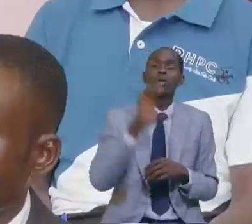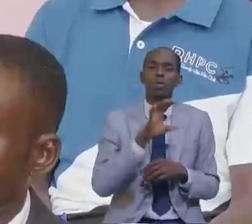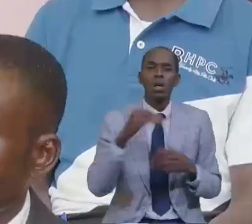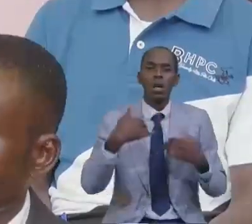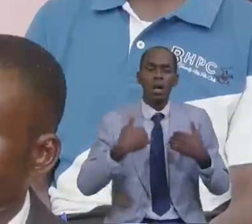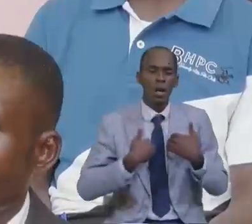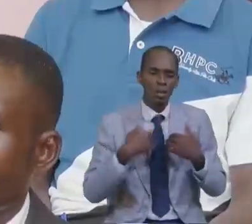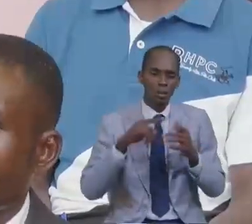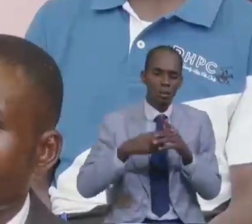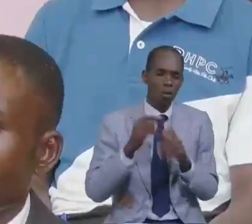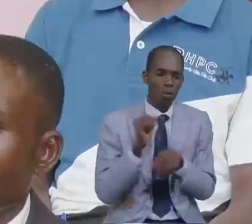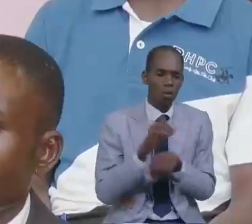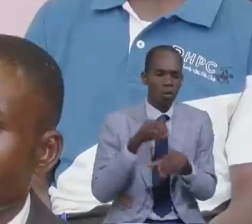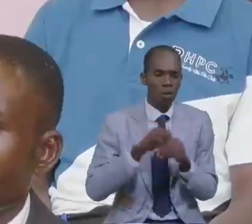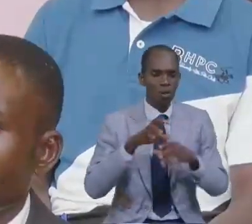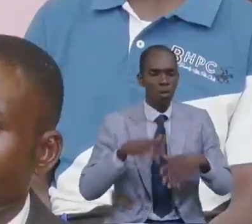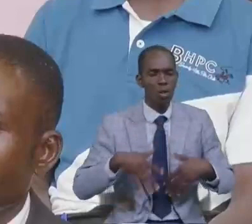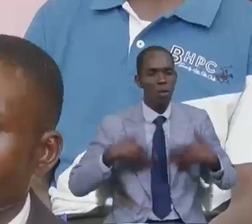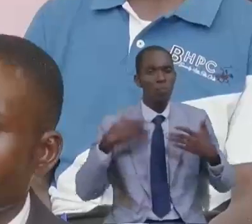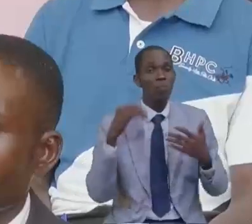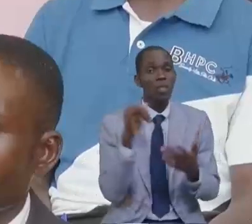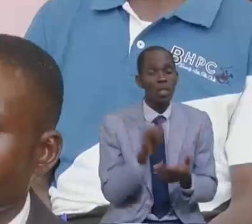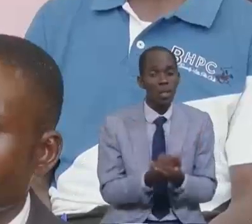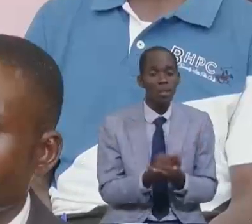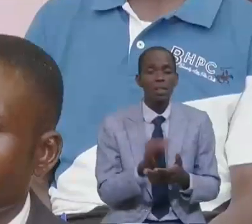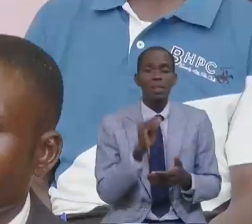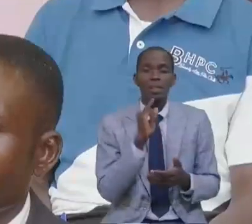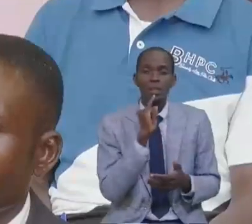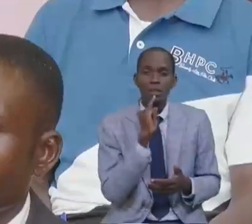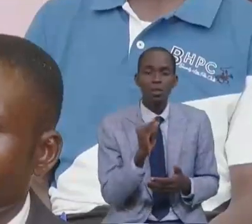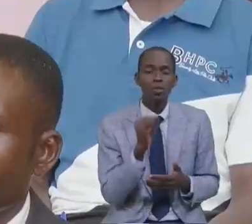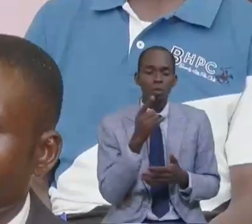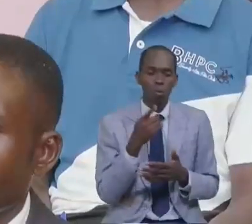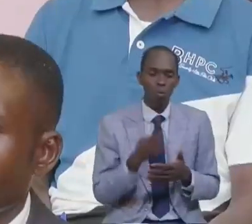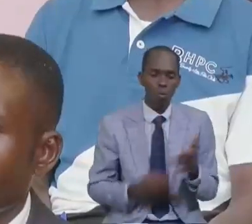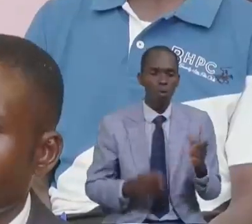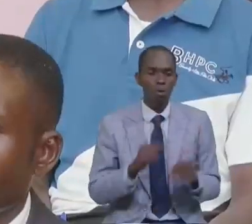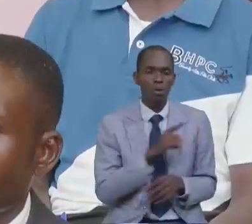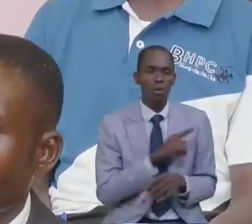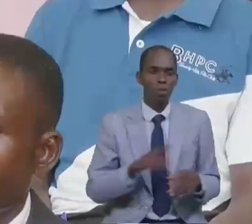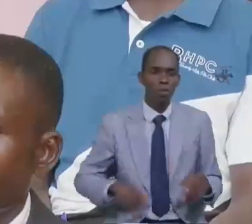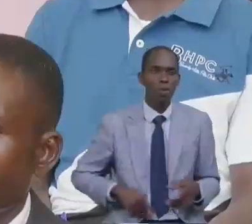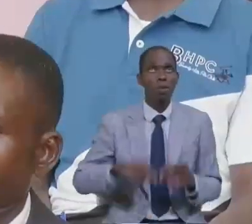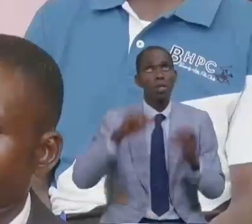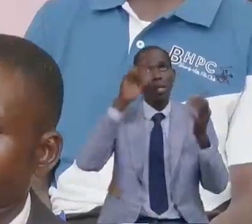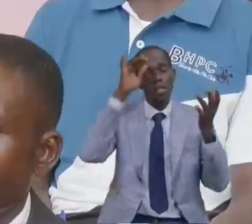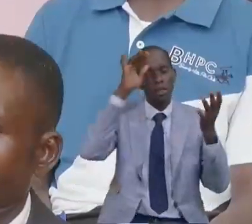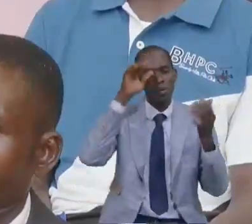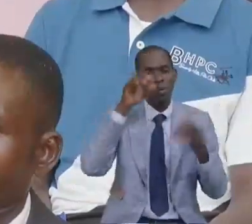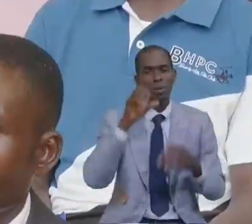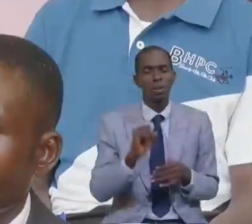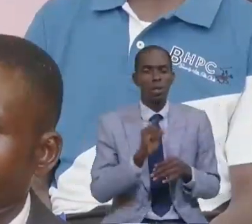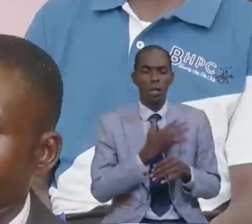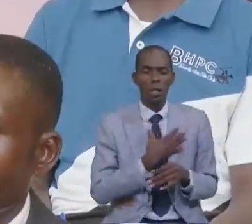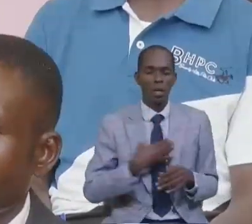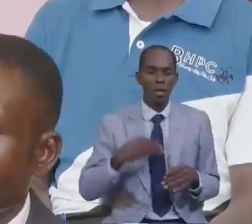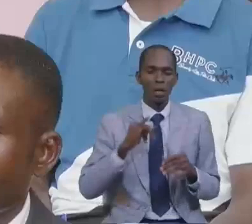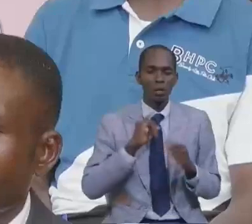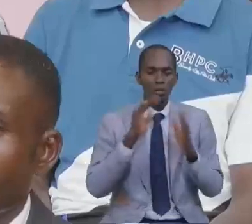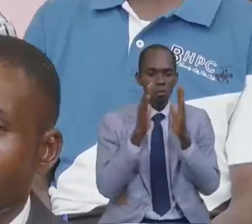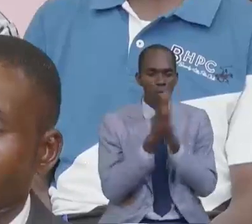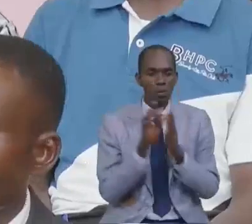expects. And I pray you'll be a real member of the Church of the Living God